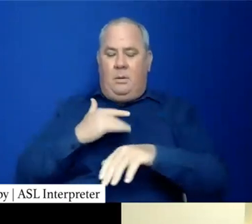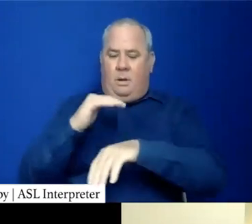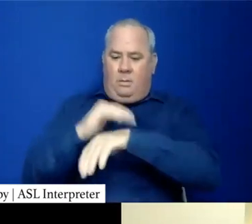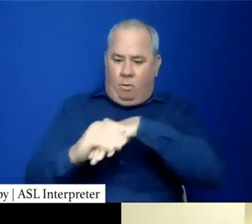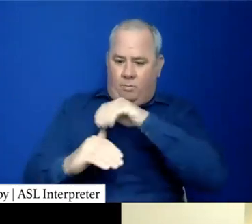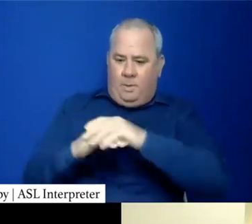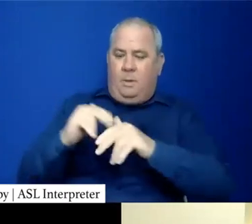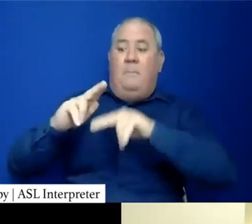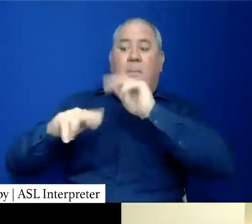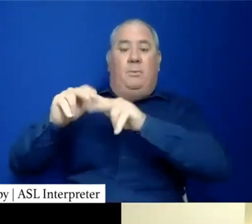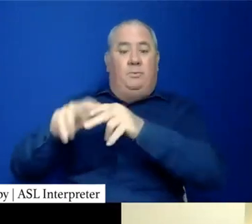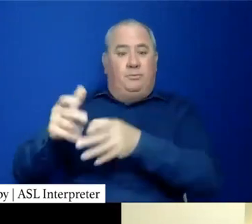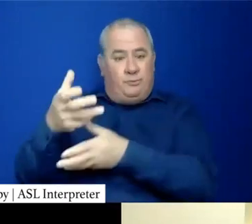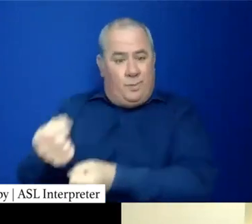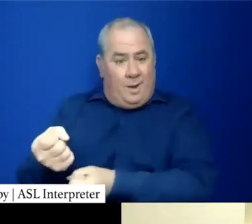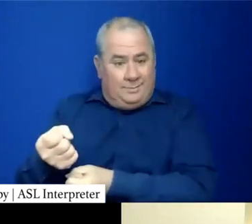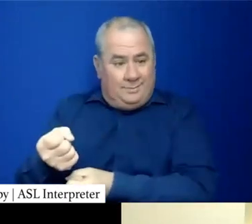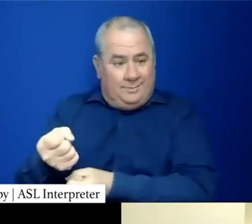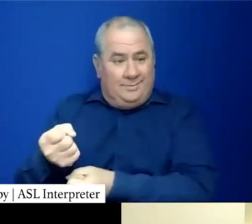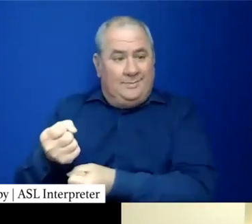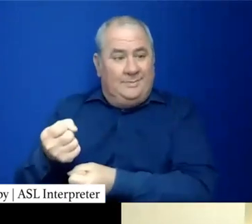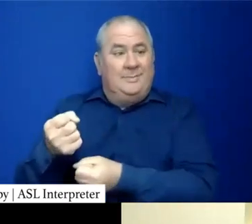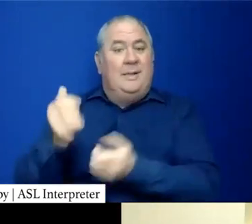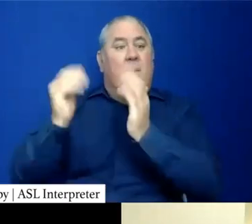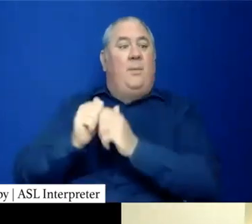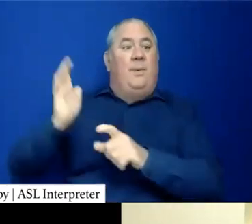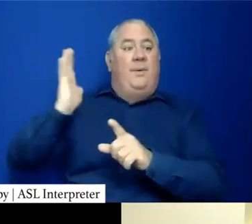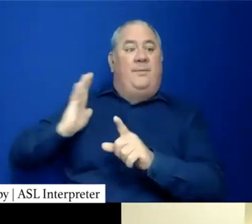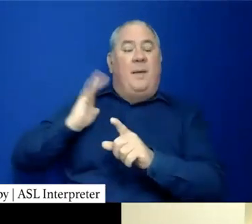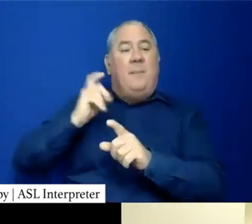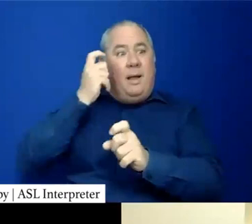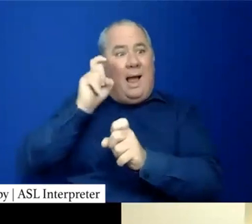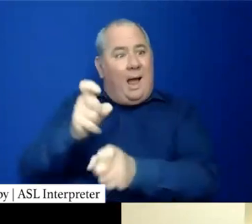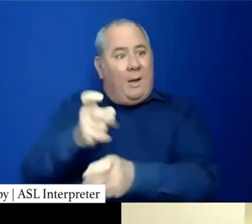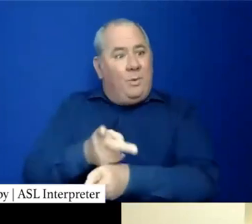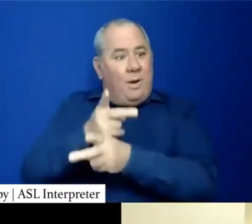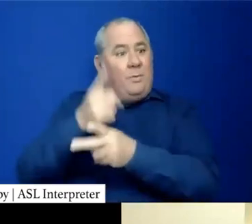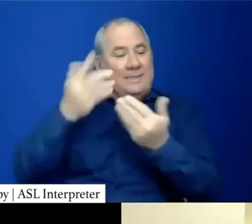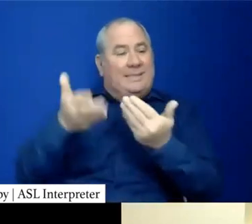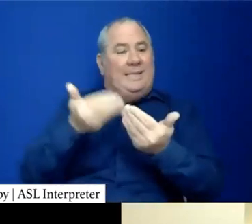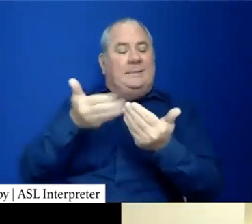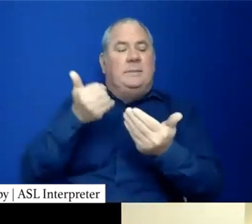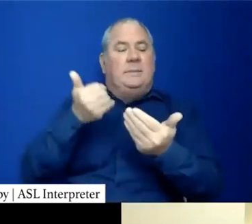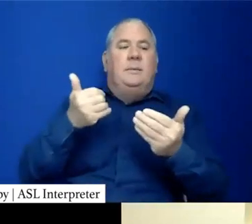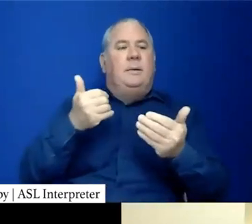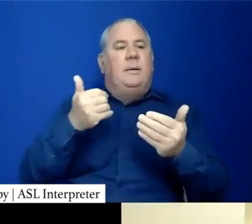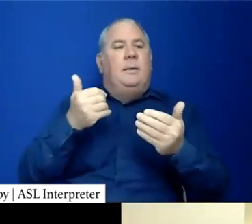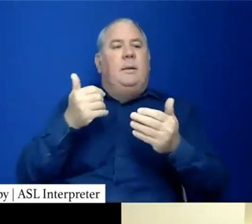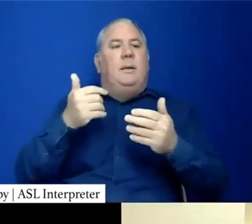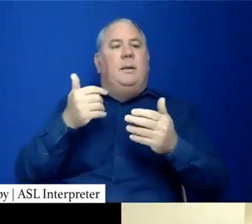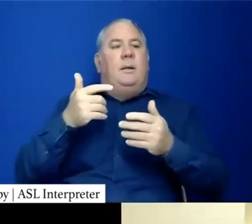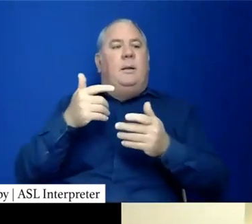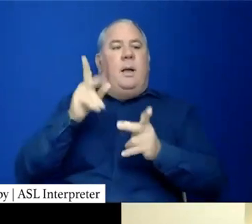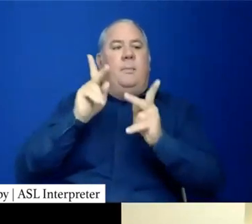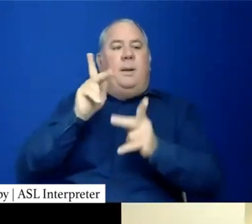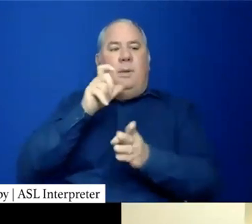deservedly low point. I say if we're careful because it's also really easy for those of us who are kind of in that straddling